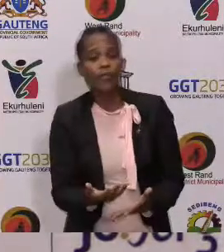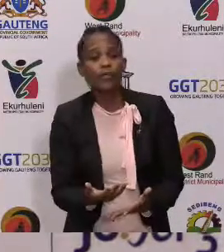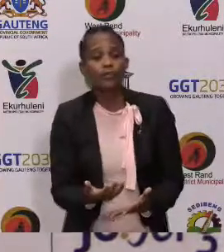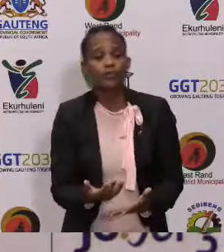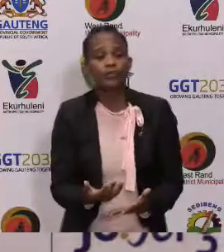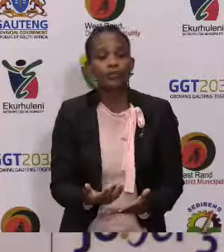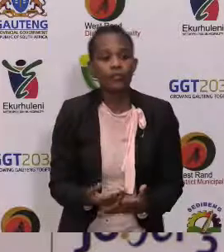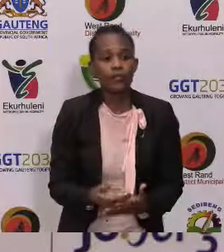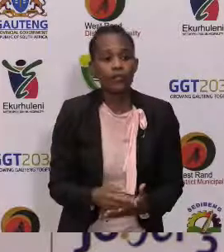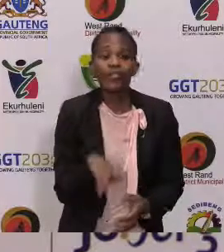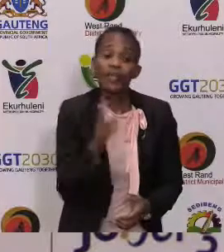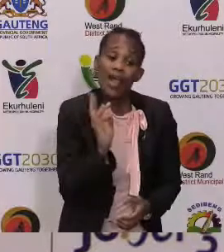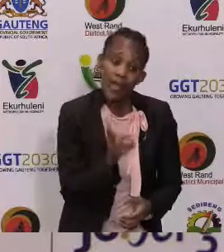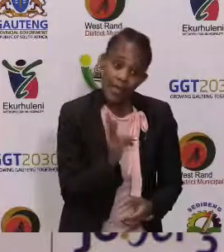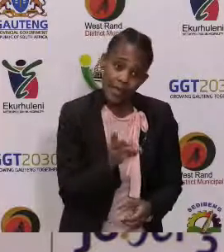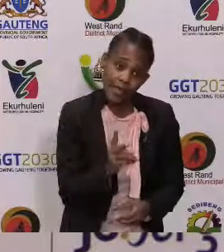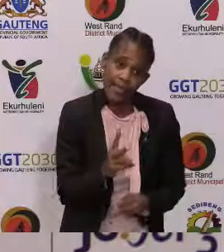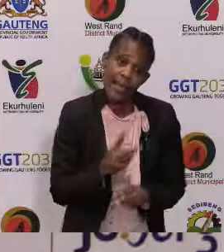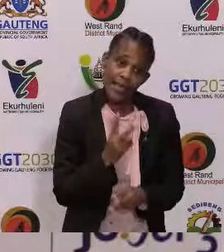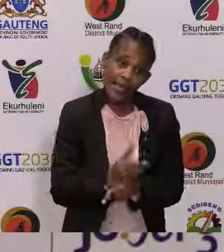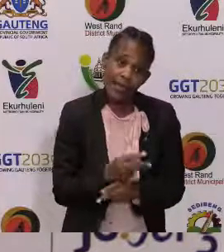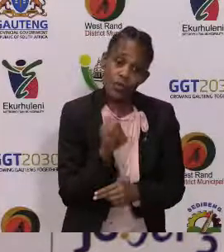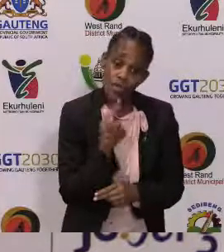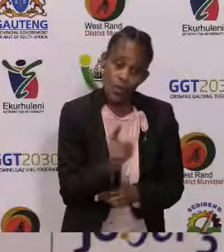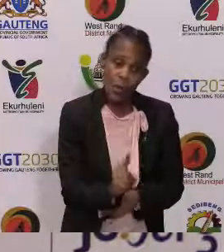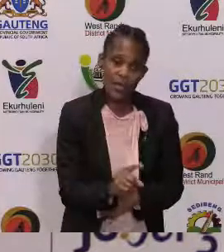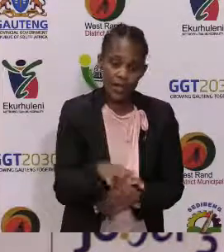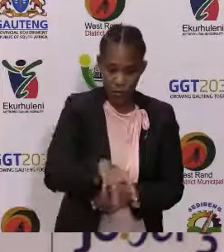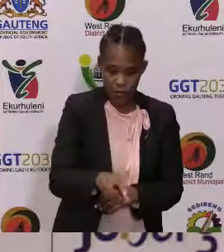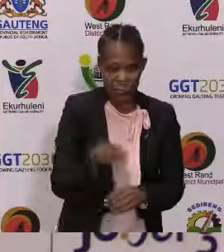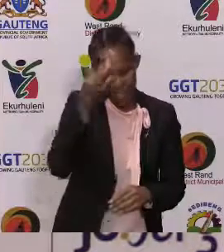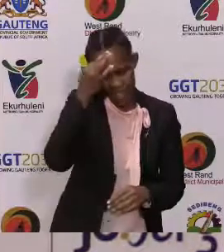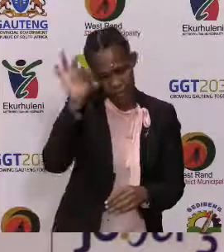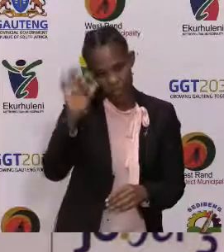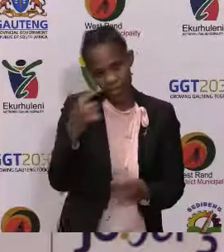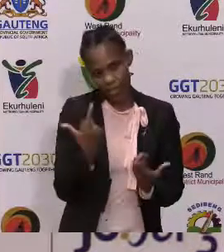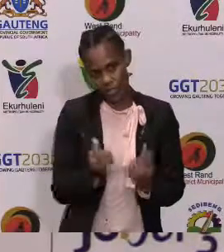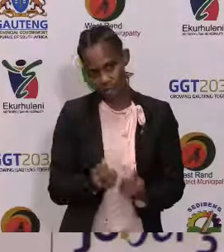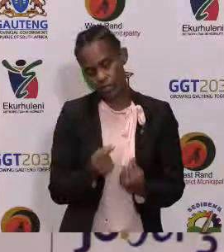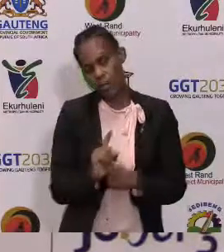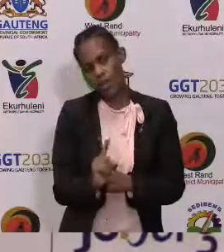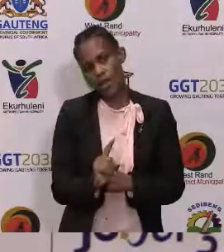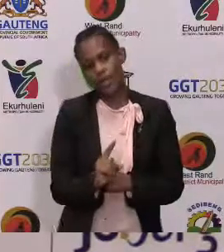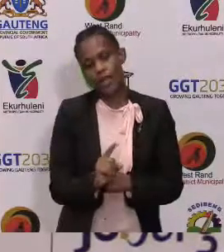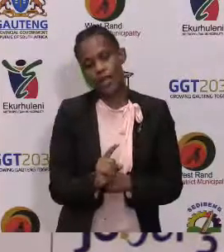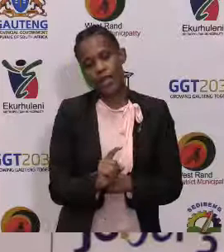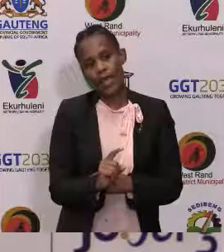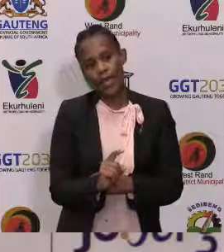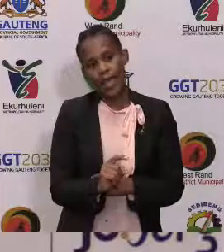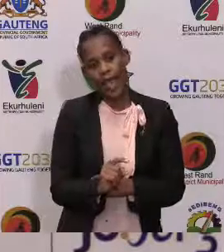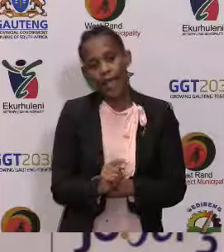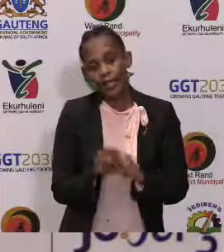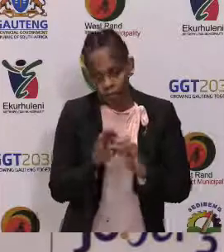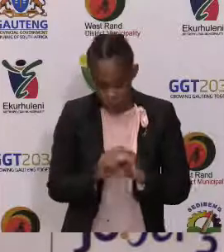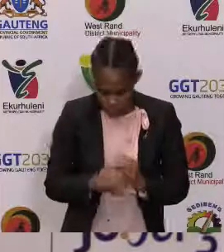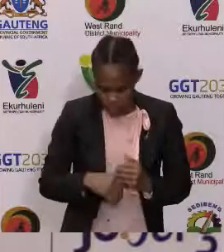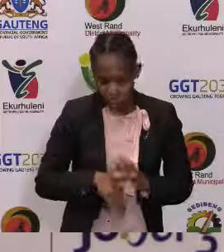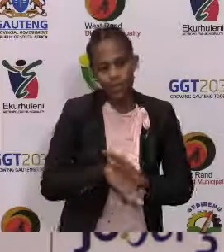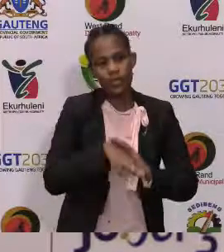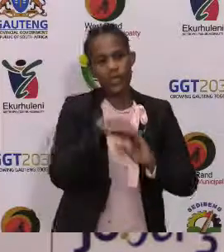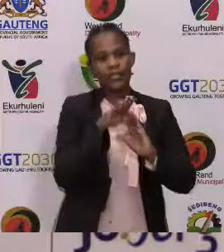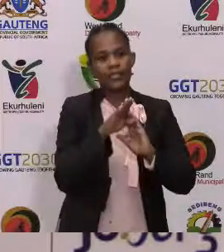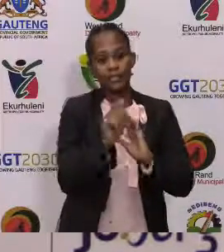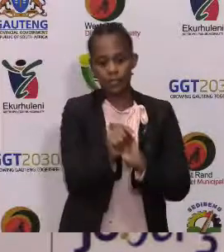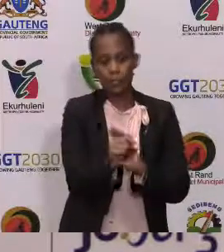again, I'm also saying the provincial government has has increased the availability of the budget